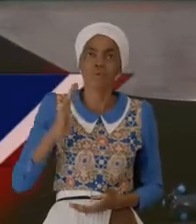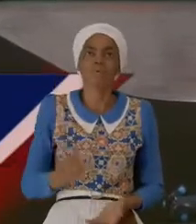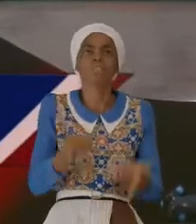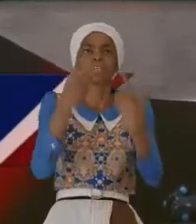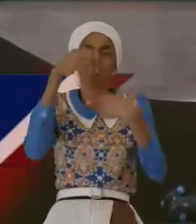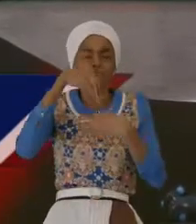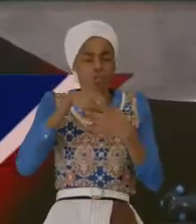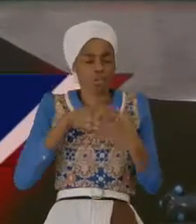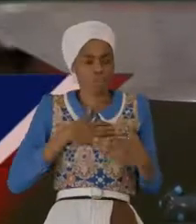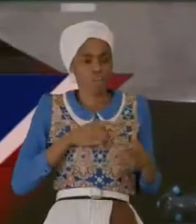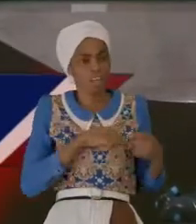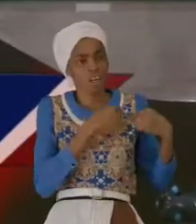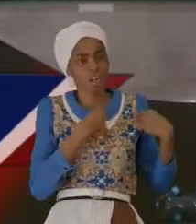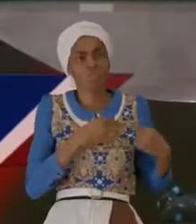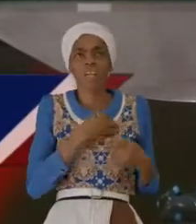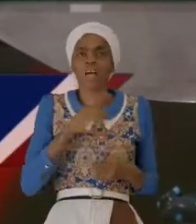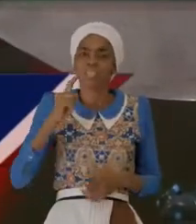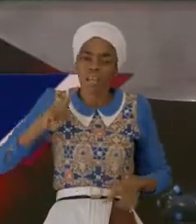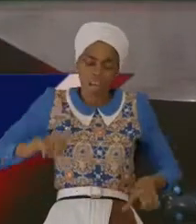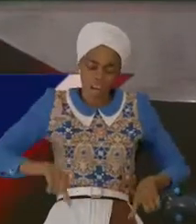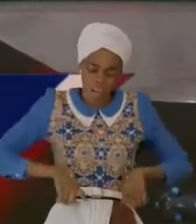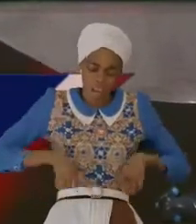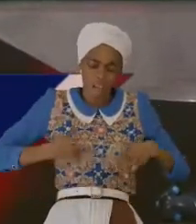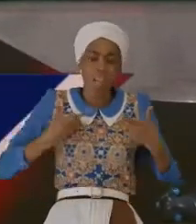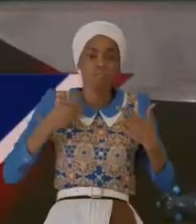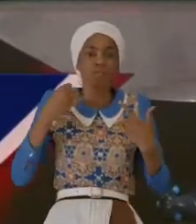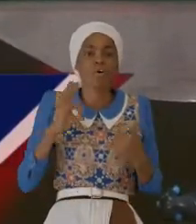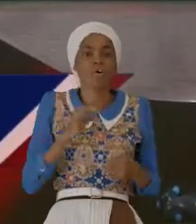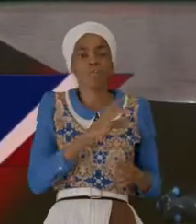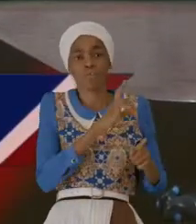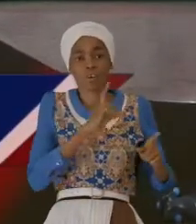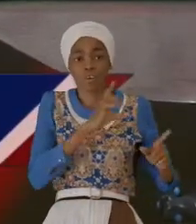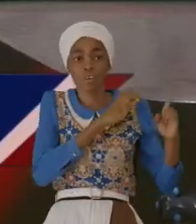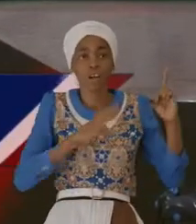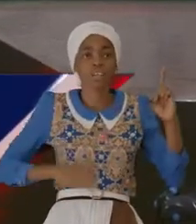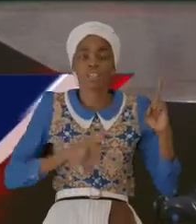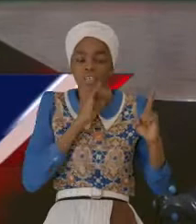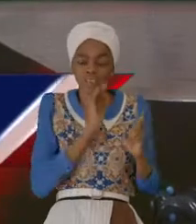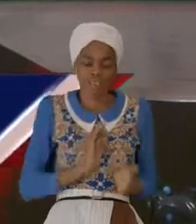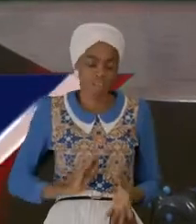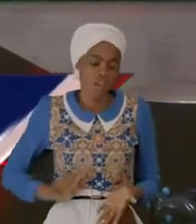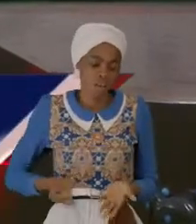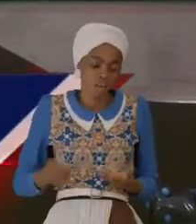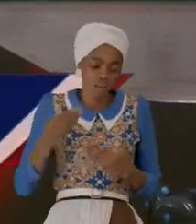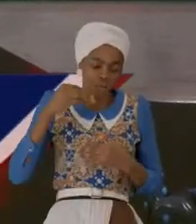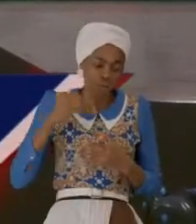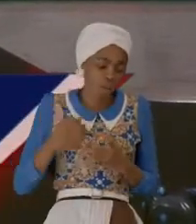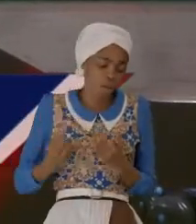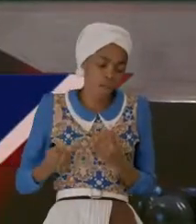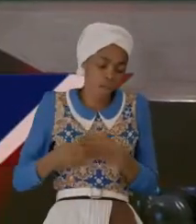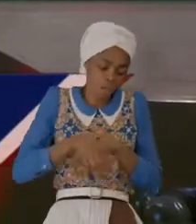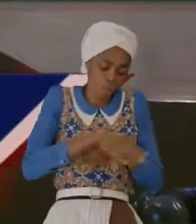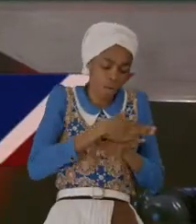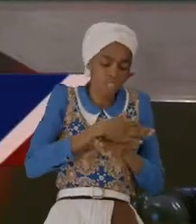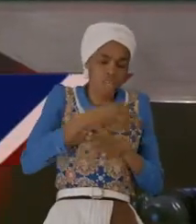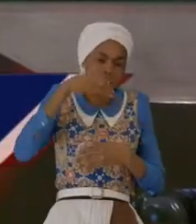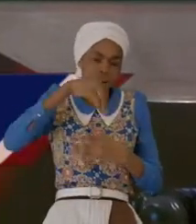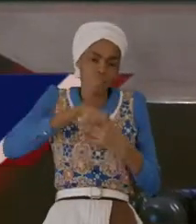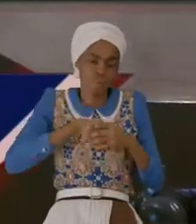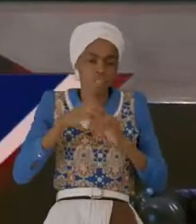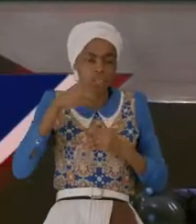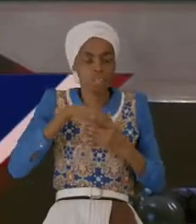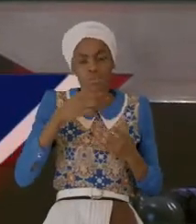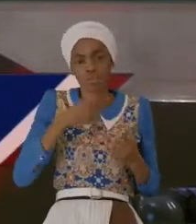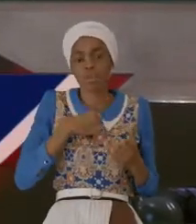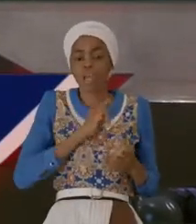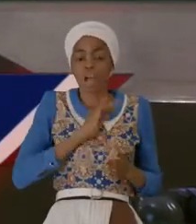my heart and the life of Christ is impacted and imputed unto me I walk the narrow